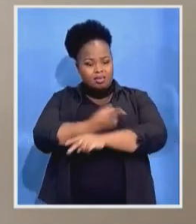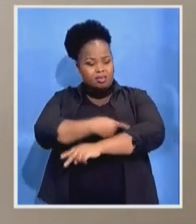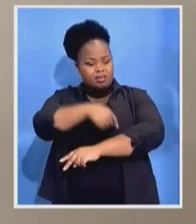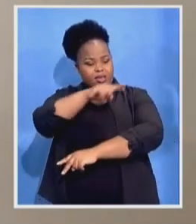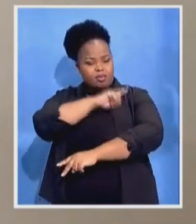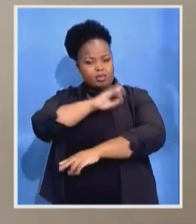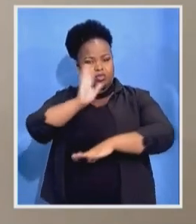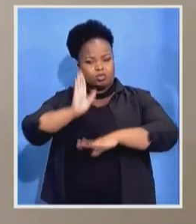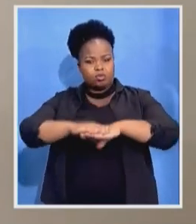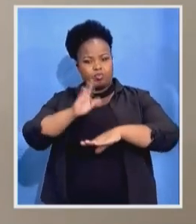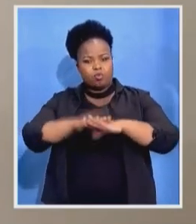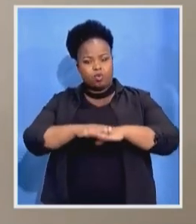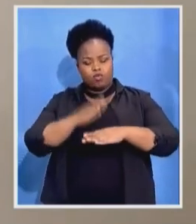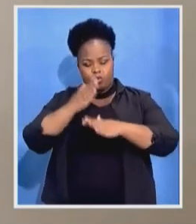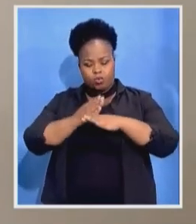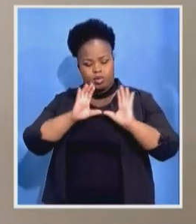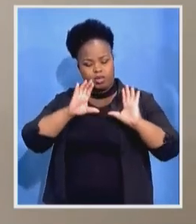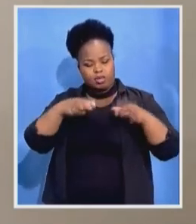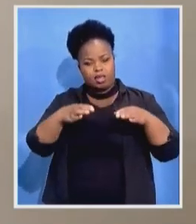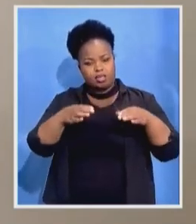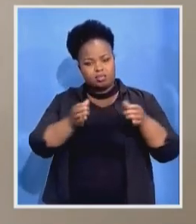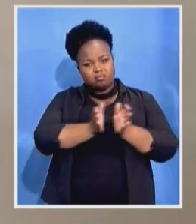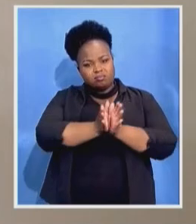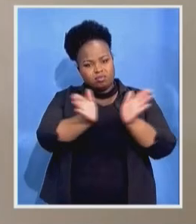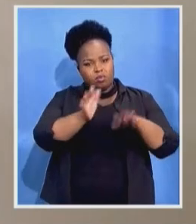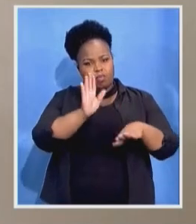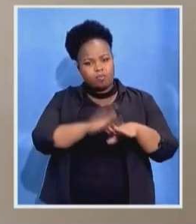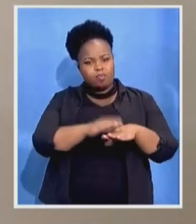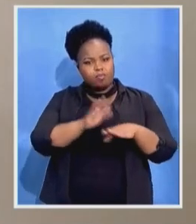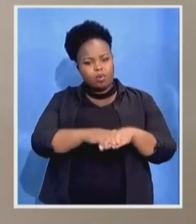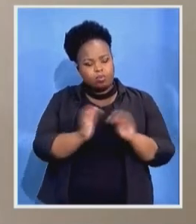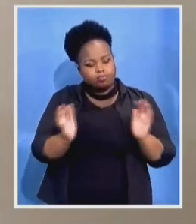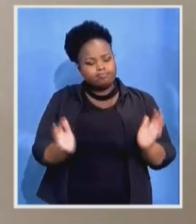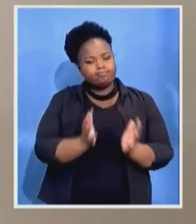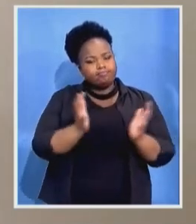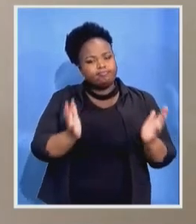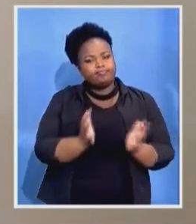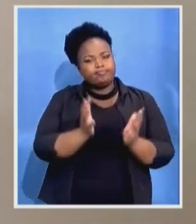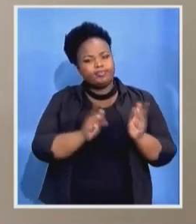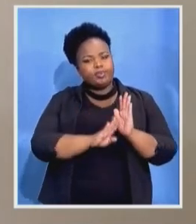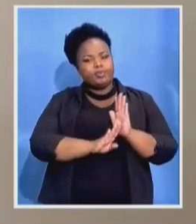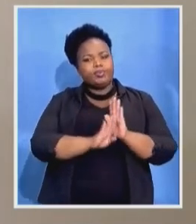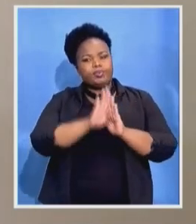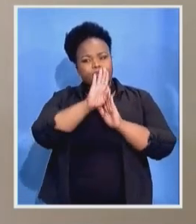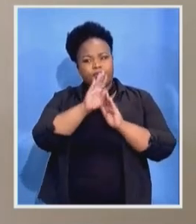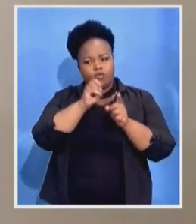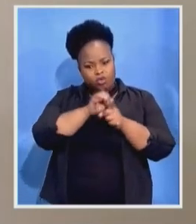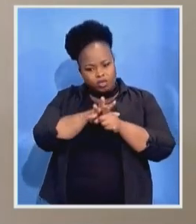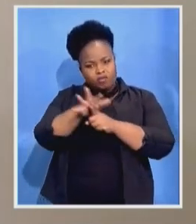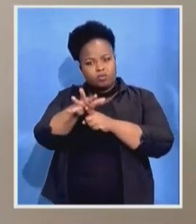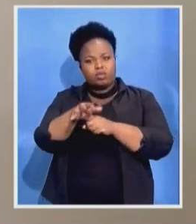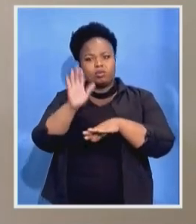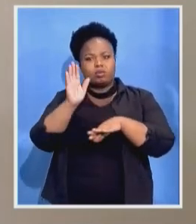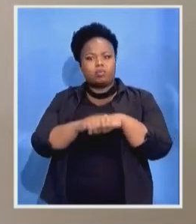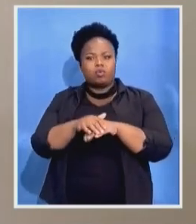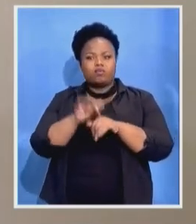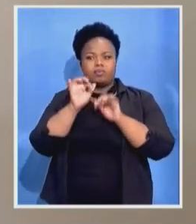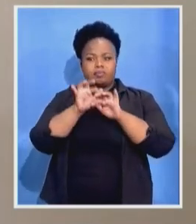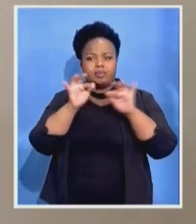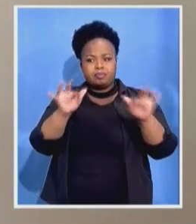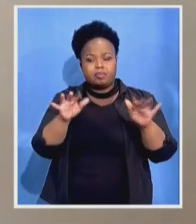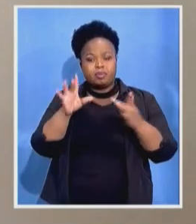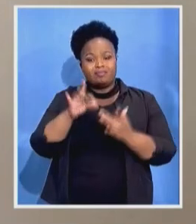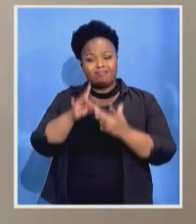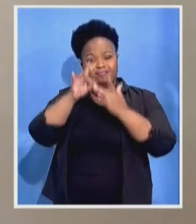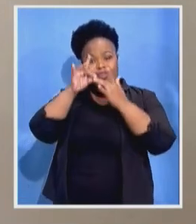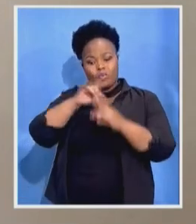generally to increase in influence in society, especially in the light of what we see as a